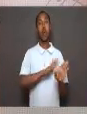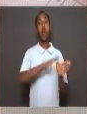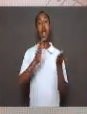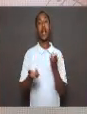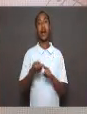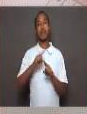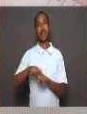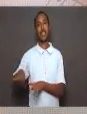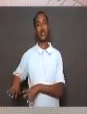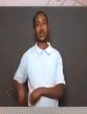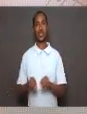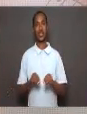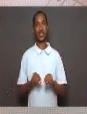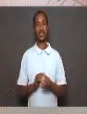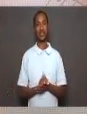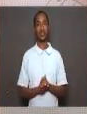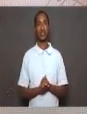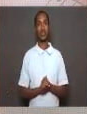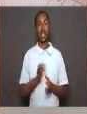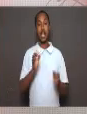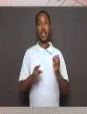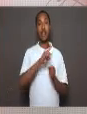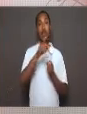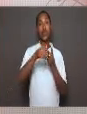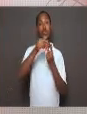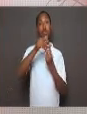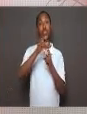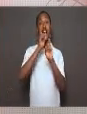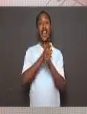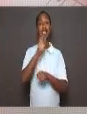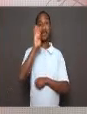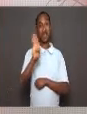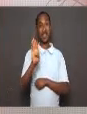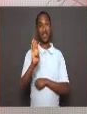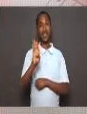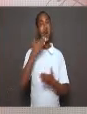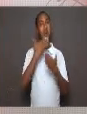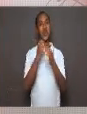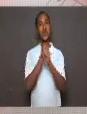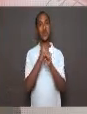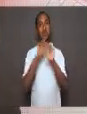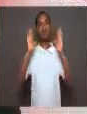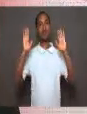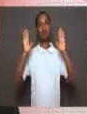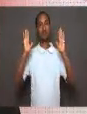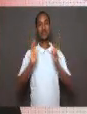Welcome back, students. If you chose answer B, good job.